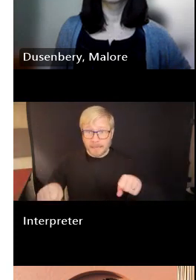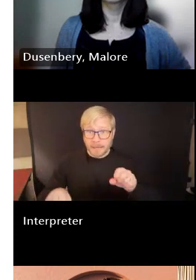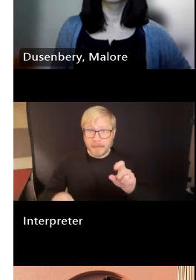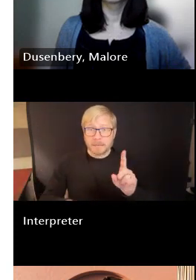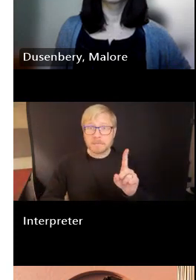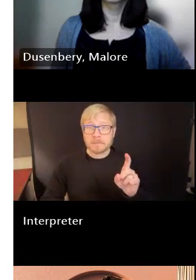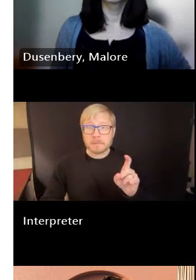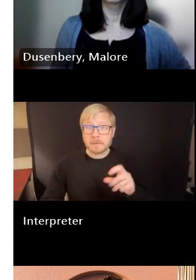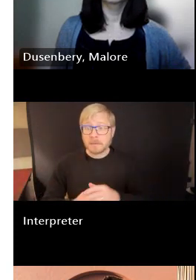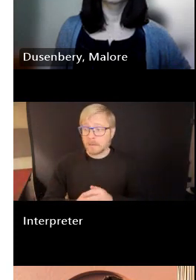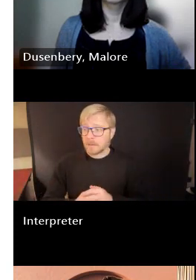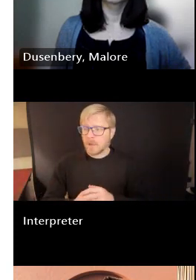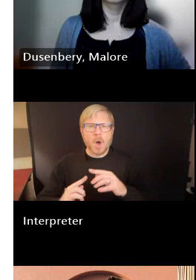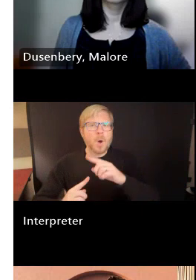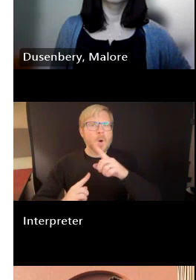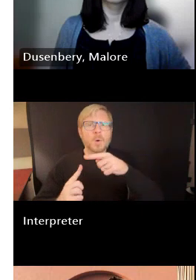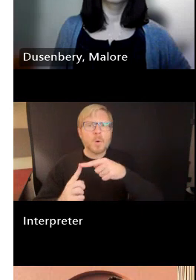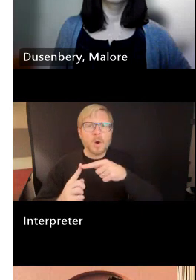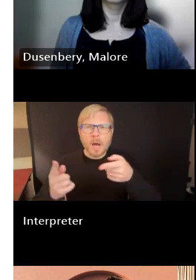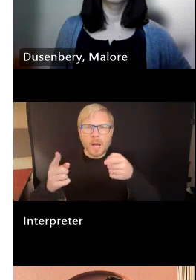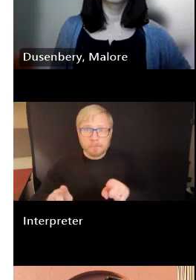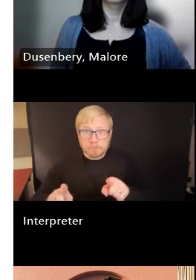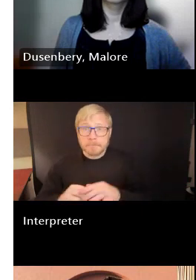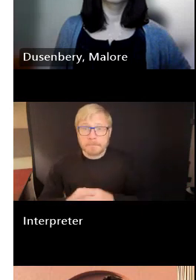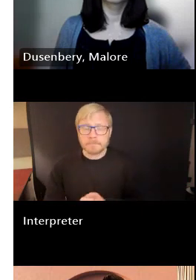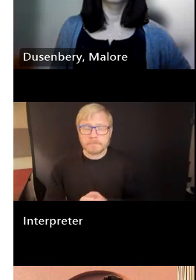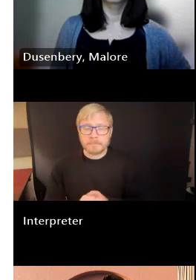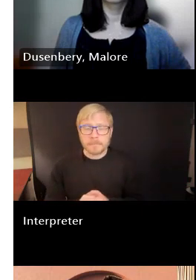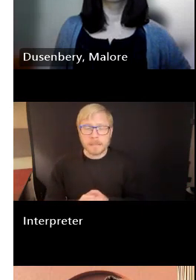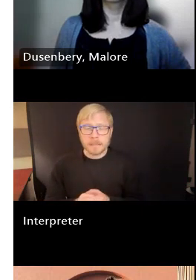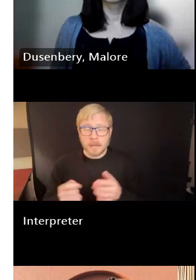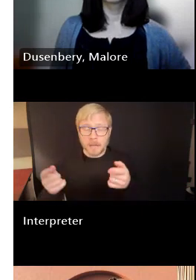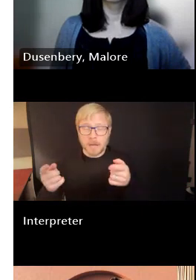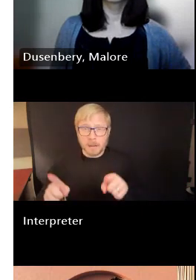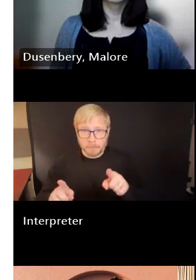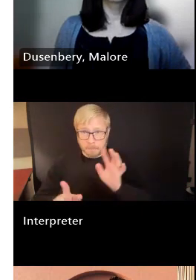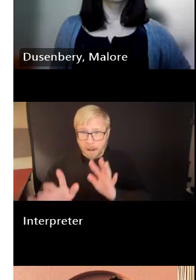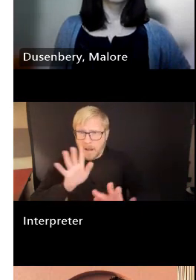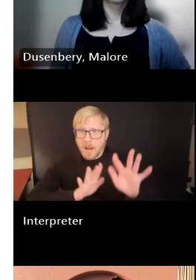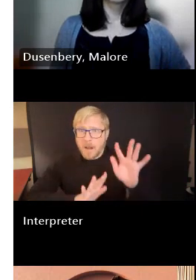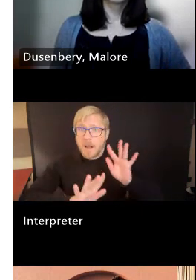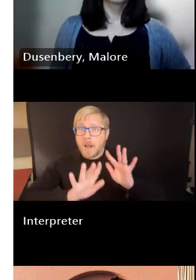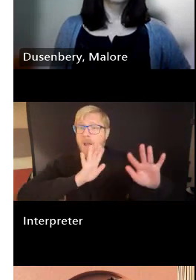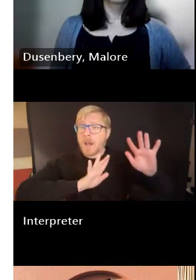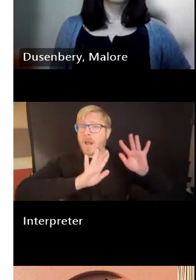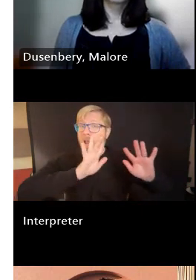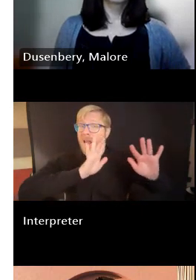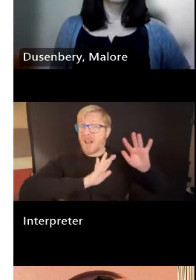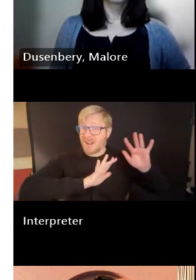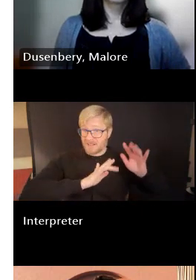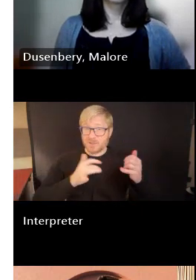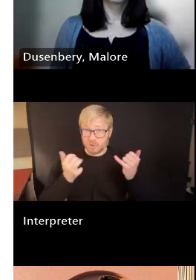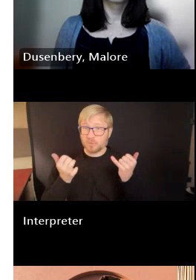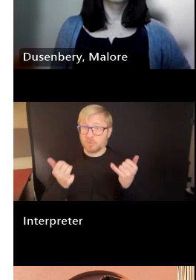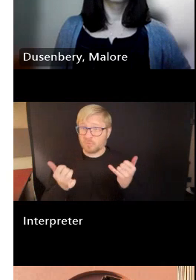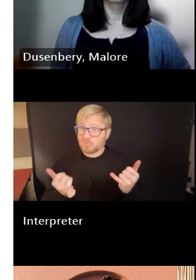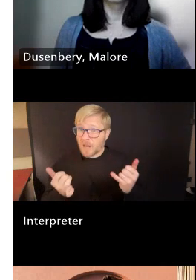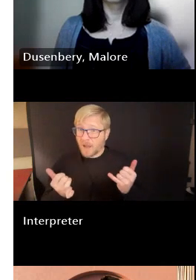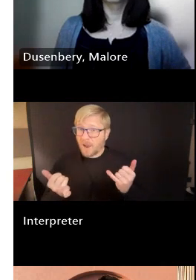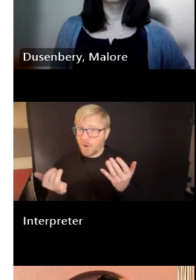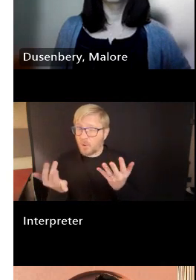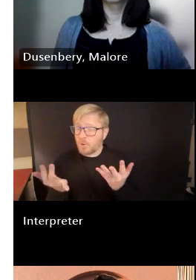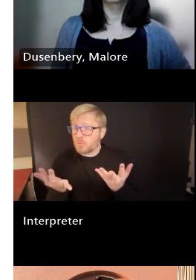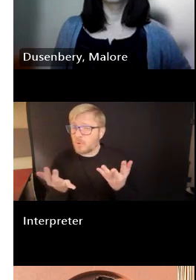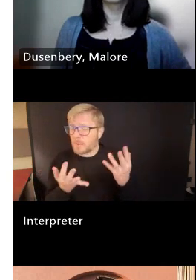long time in the past and you're trying to achieve some sort of resolution now when there's no ongoing threat? Or is this a situation where